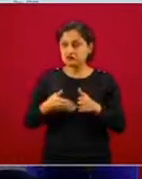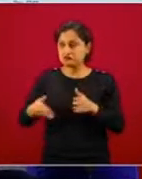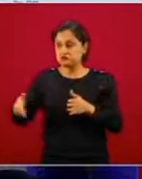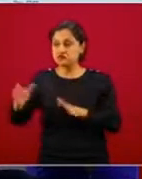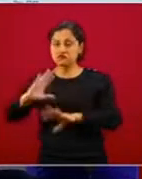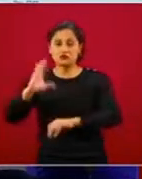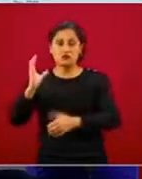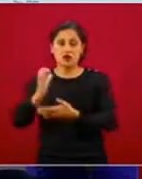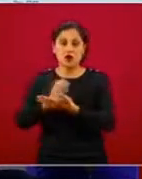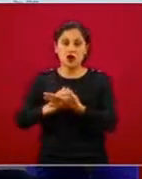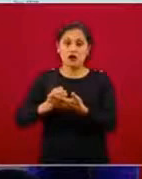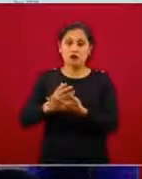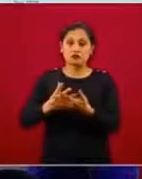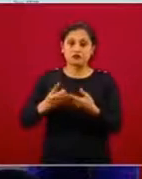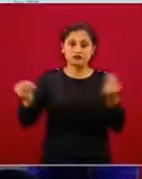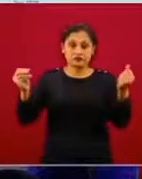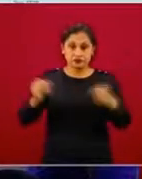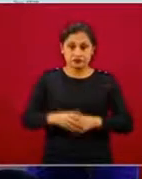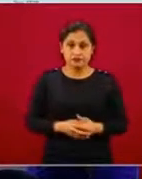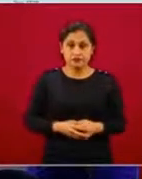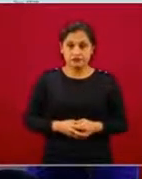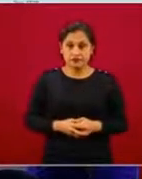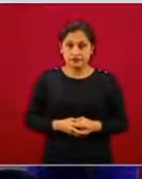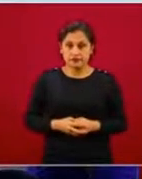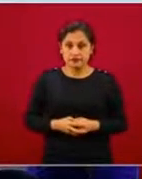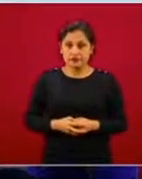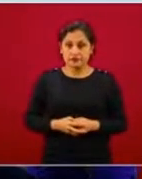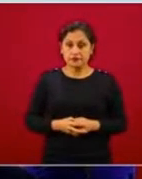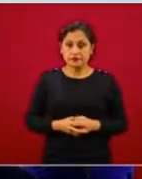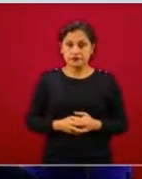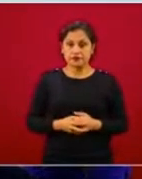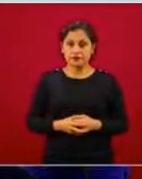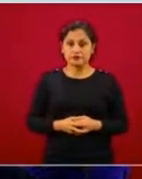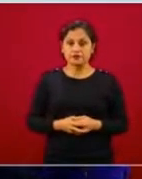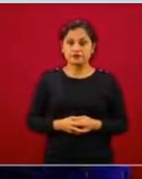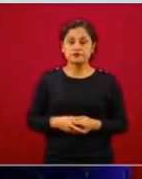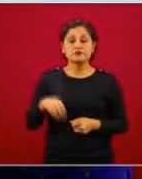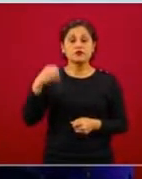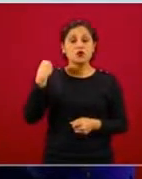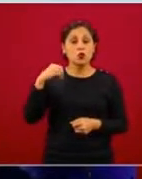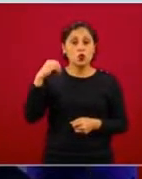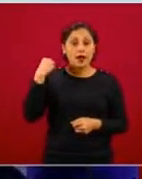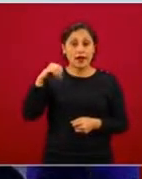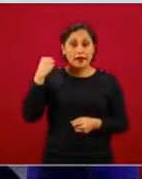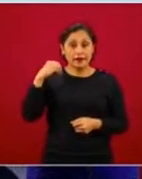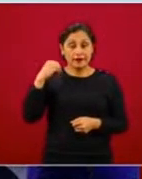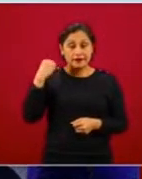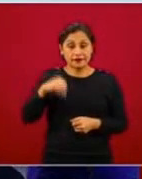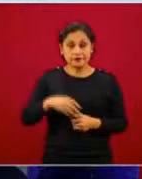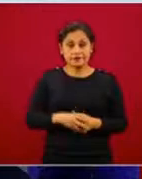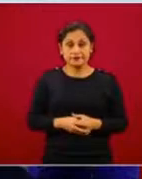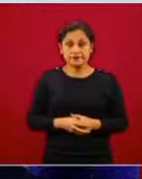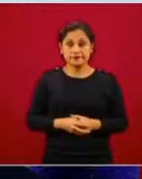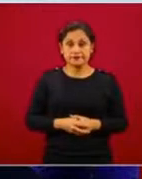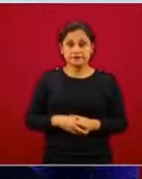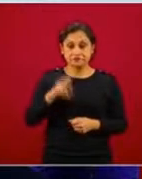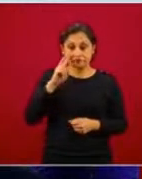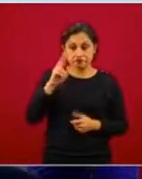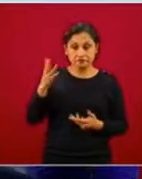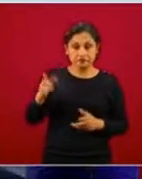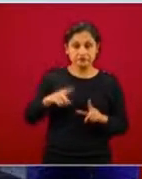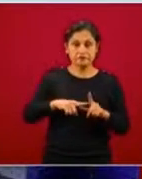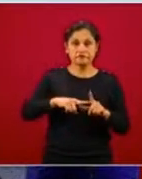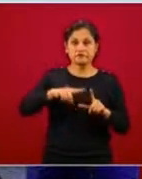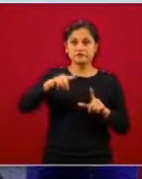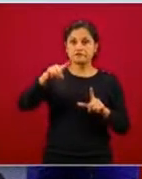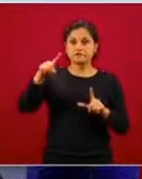look at those, how many cases those are, we can see how many people also came out healthy. Here's Oaxaca.